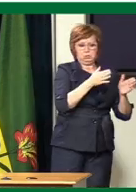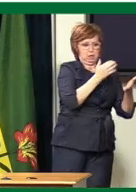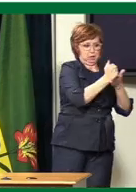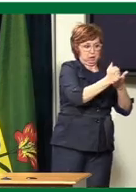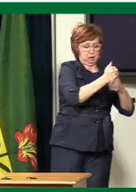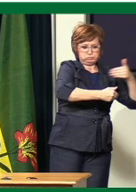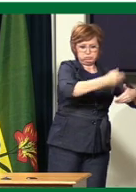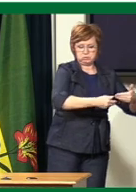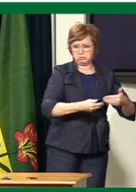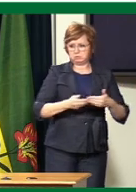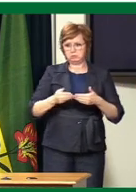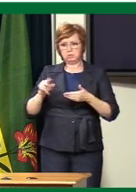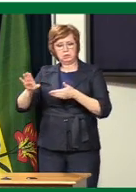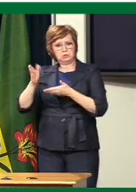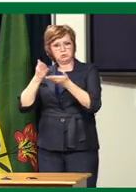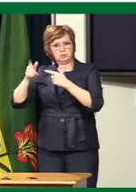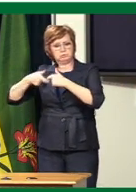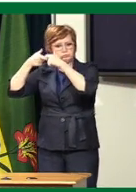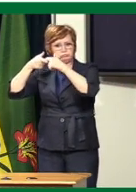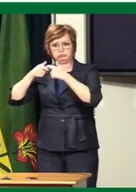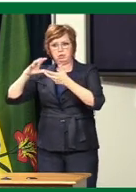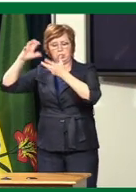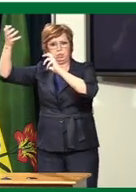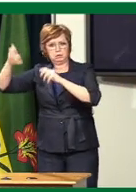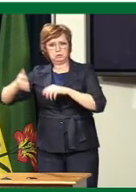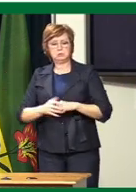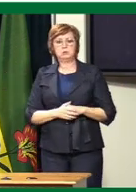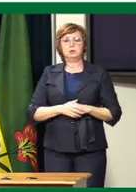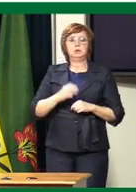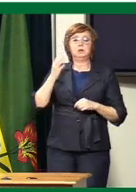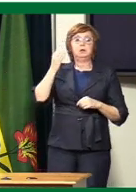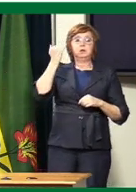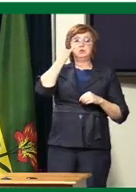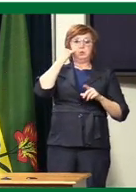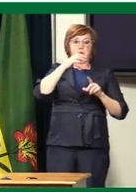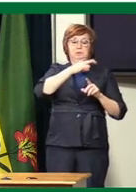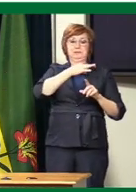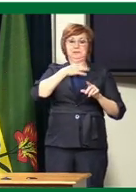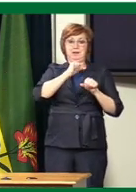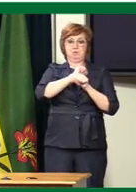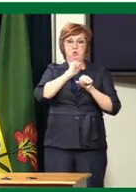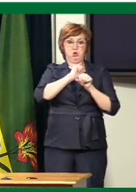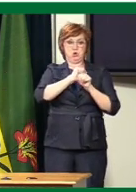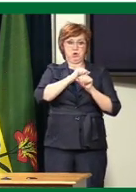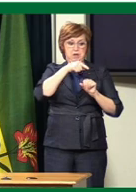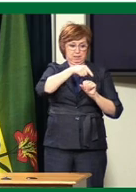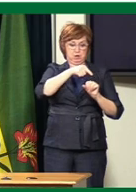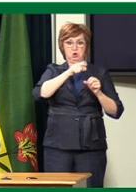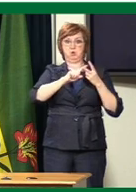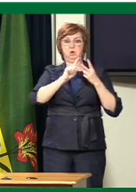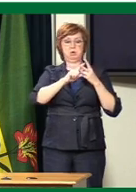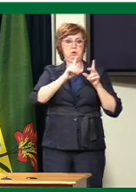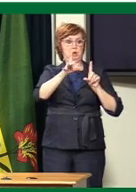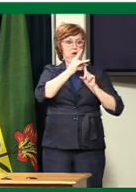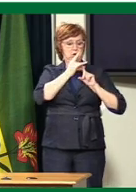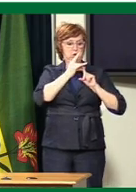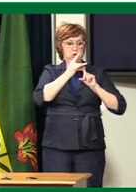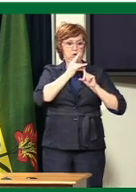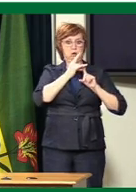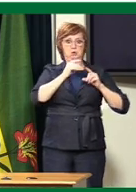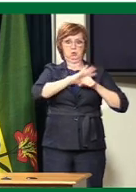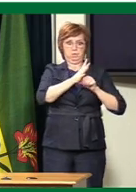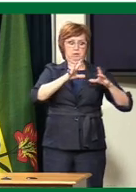When our staff get exposed to COVID in the community, to positive cases, we are forced to have them isolate, which continues to erode